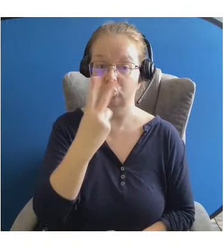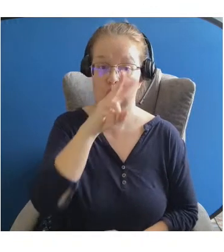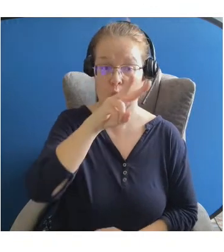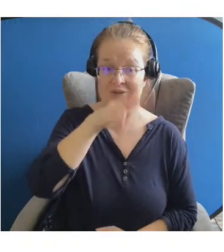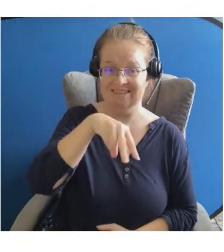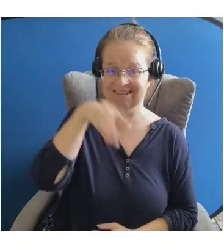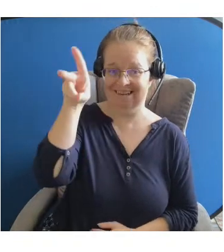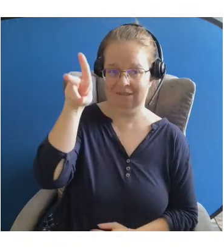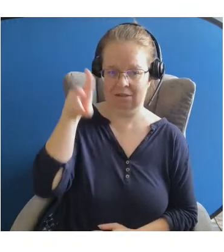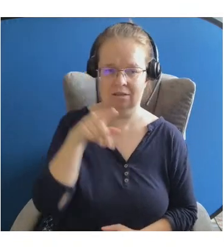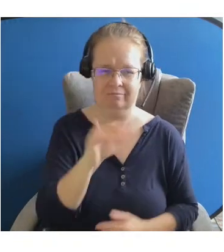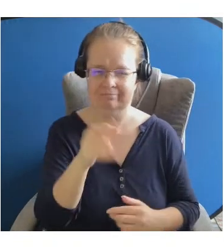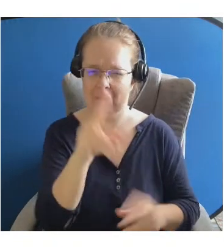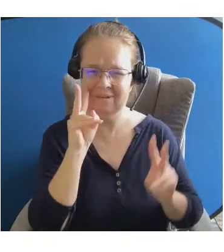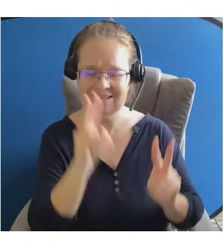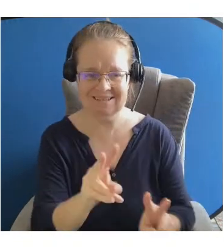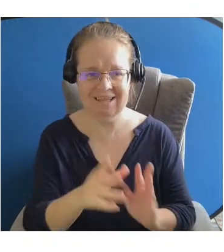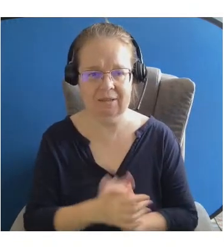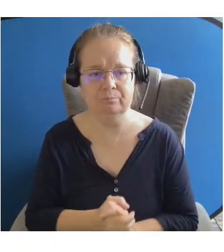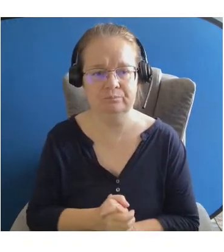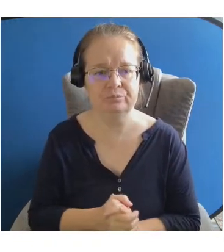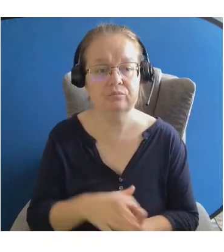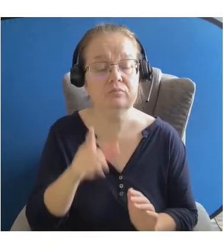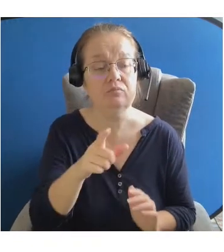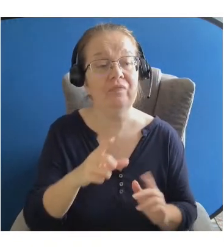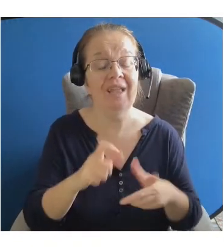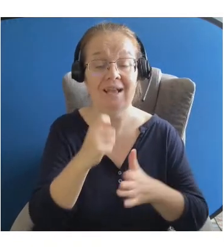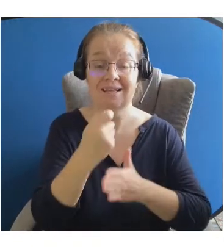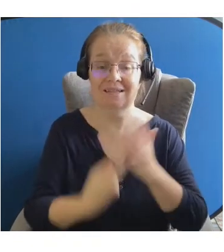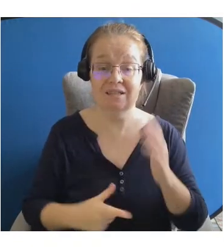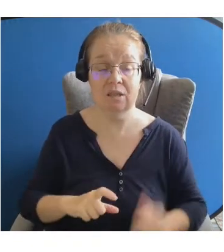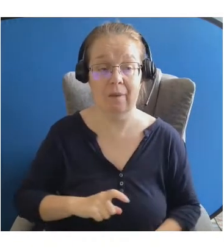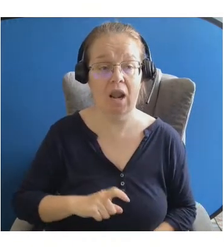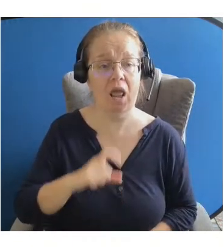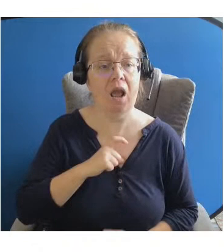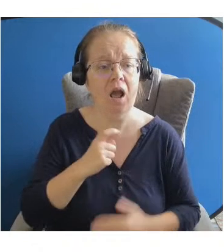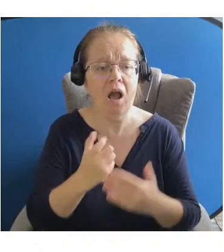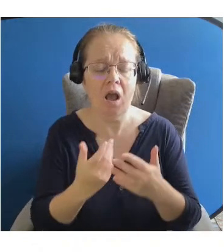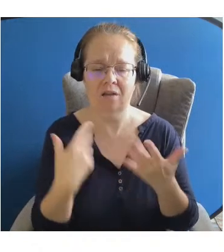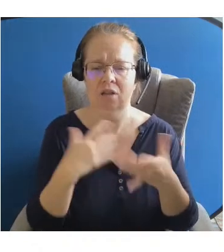scheme. Disability Confident was